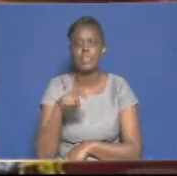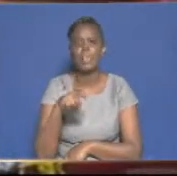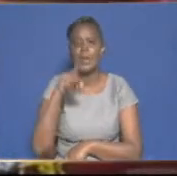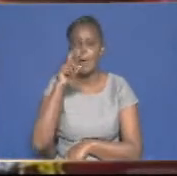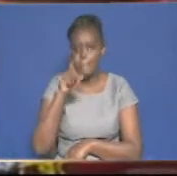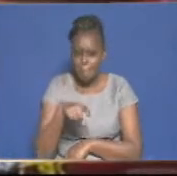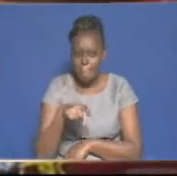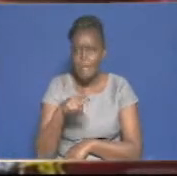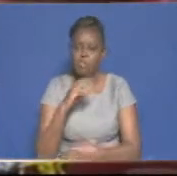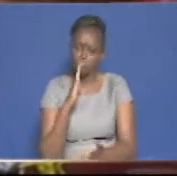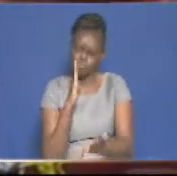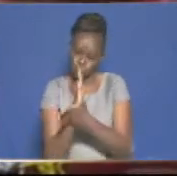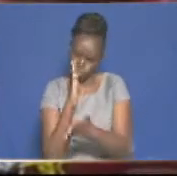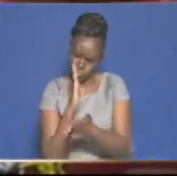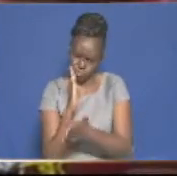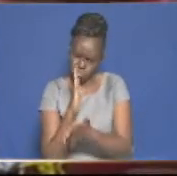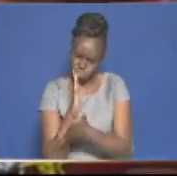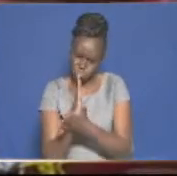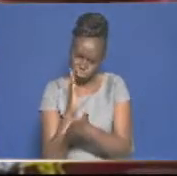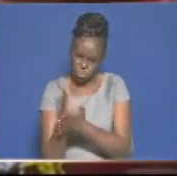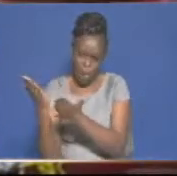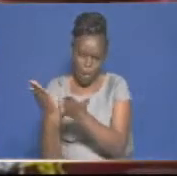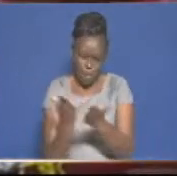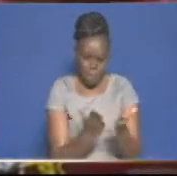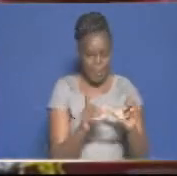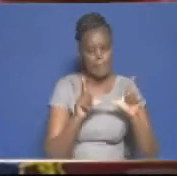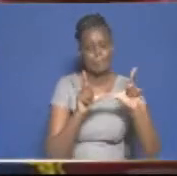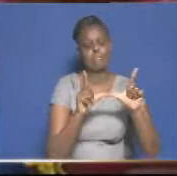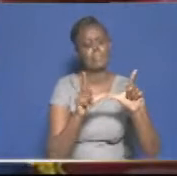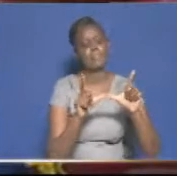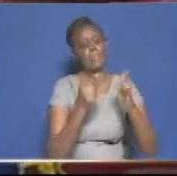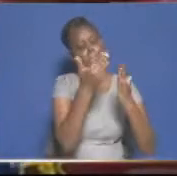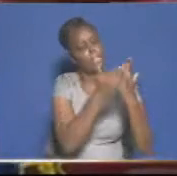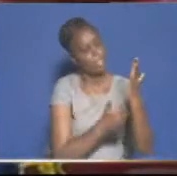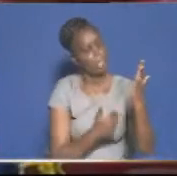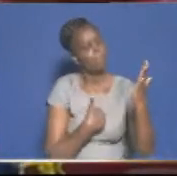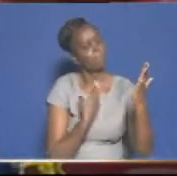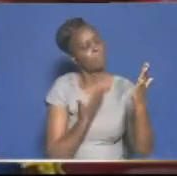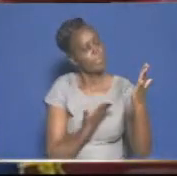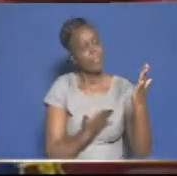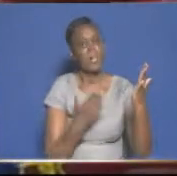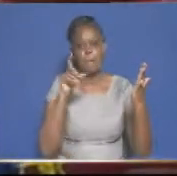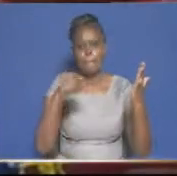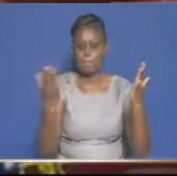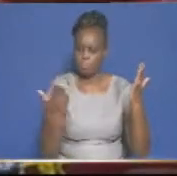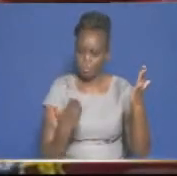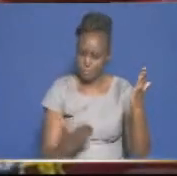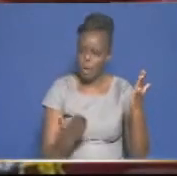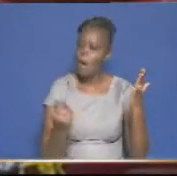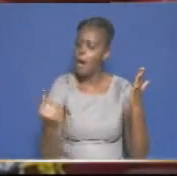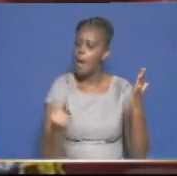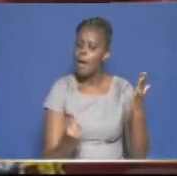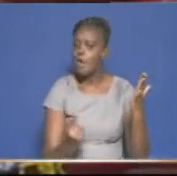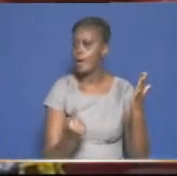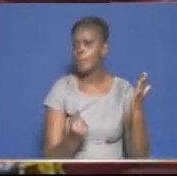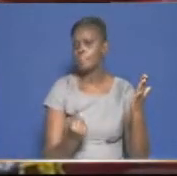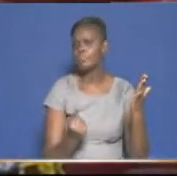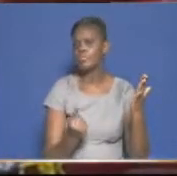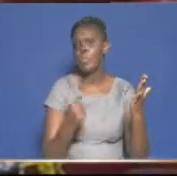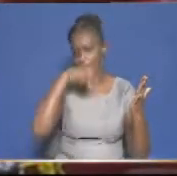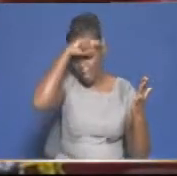must be verifiable, and you must come with a transcript. You know? You cannot just come and not honors